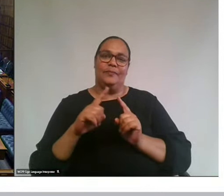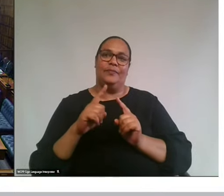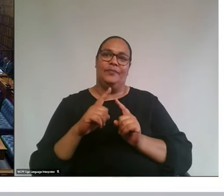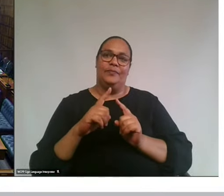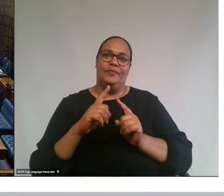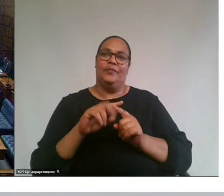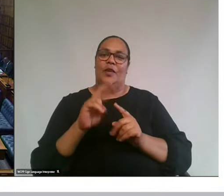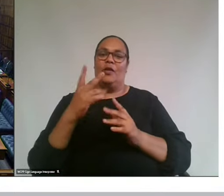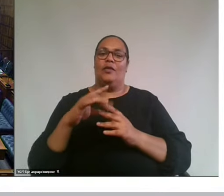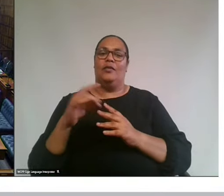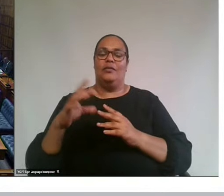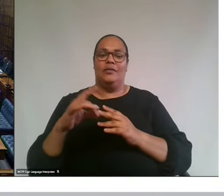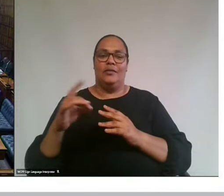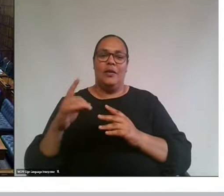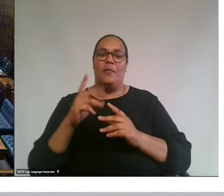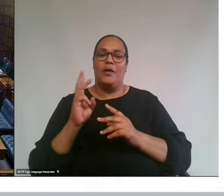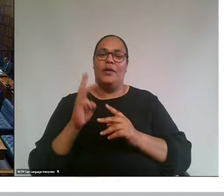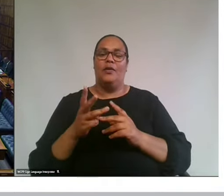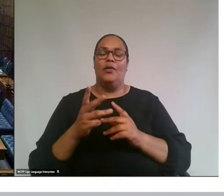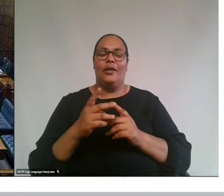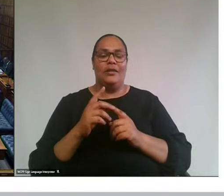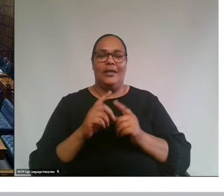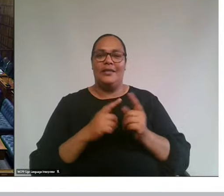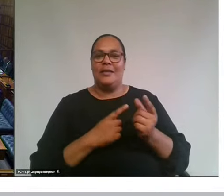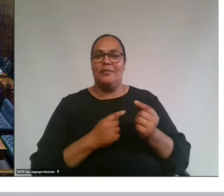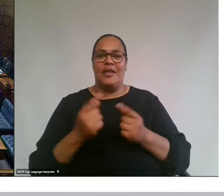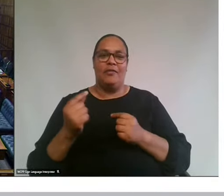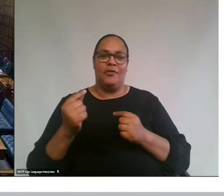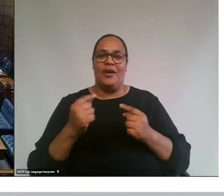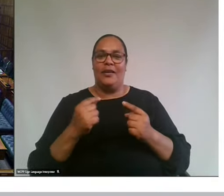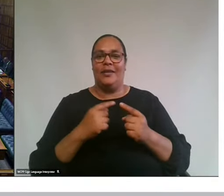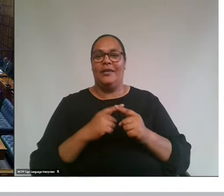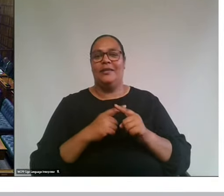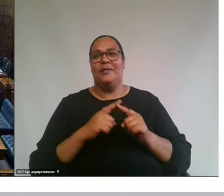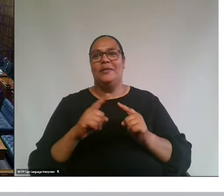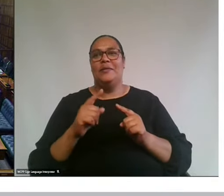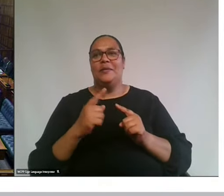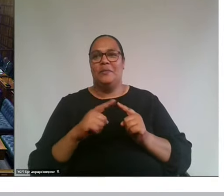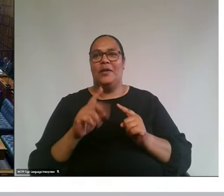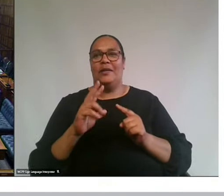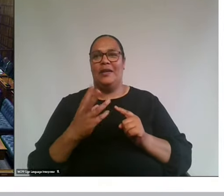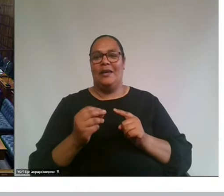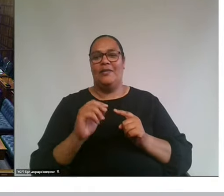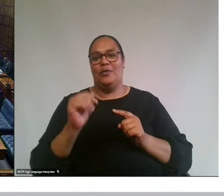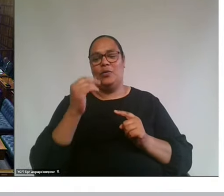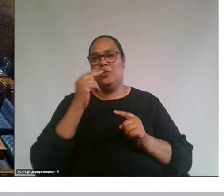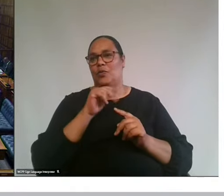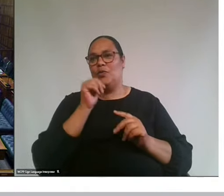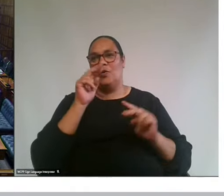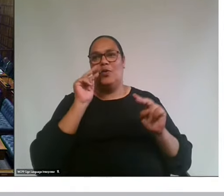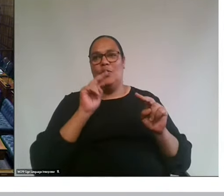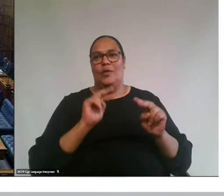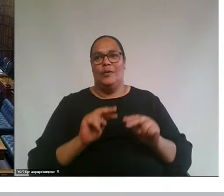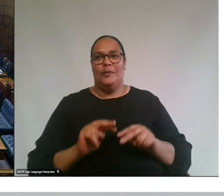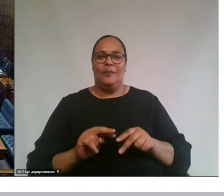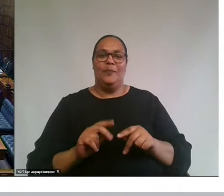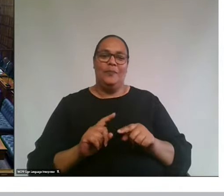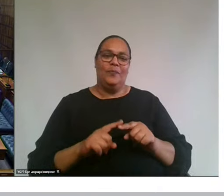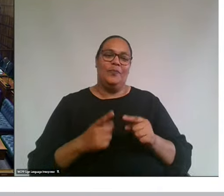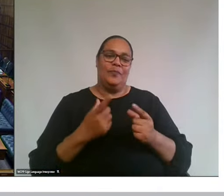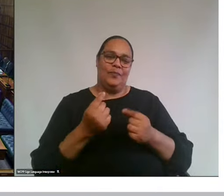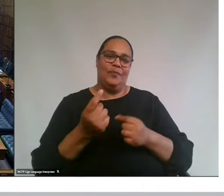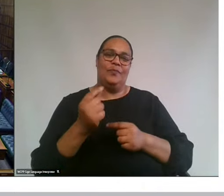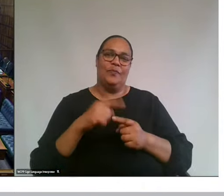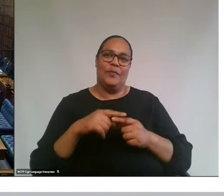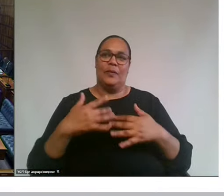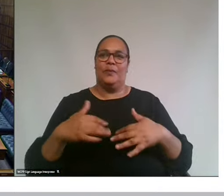Alternatives but these will take time uh there's no denying that we are not um looking at it through Rose tinted glasses it is